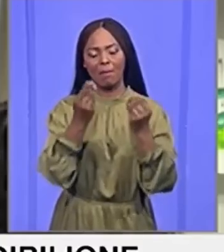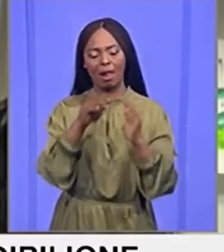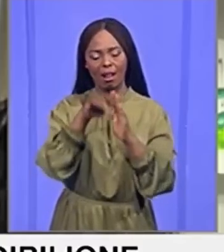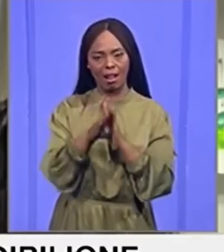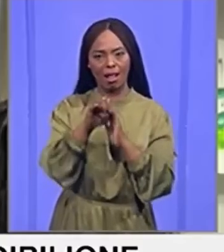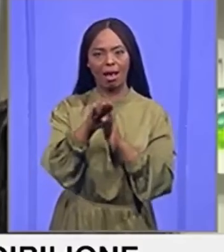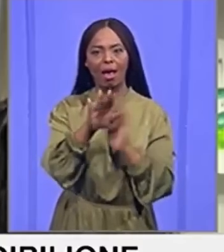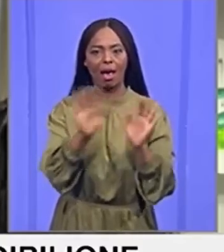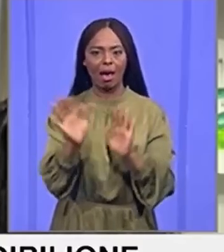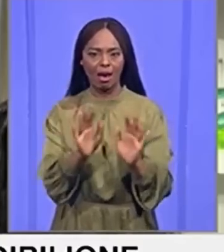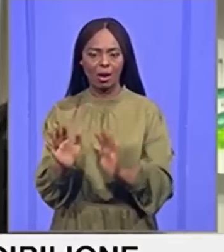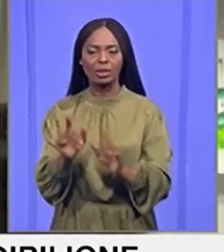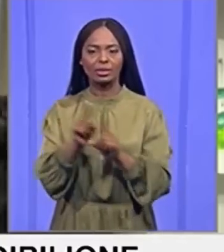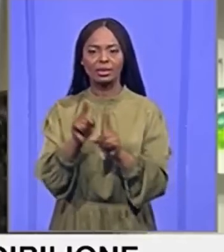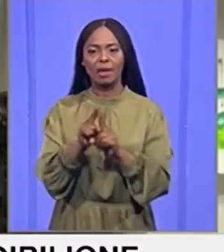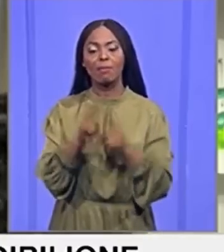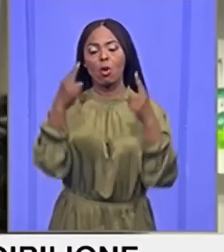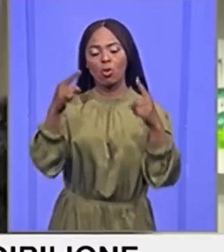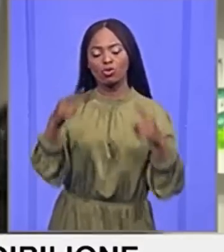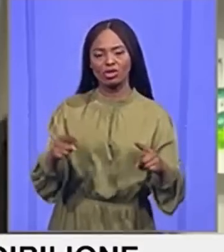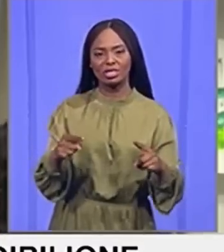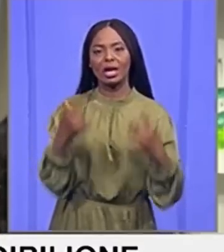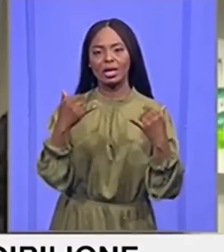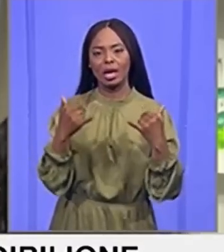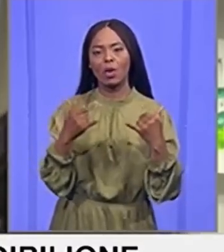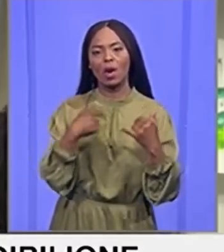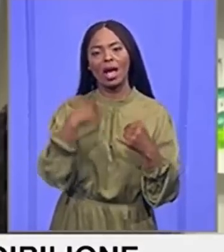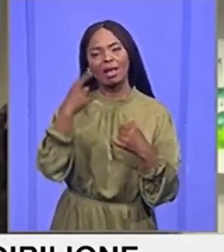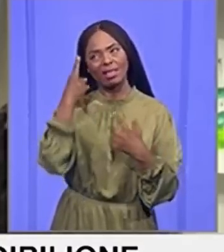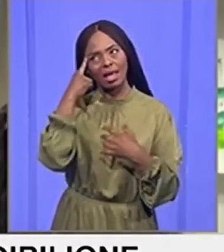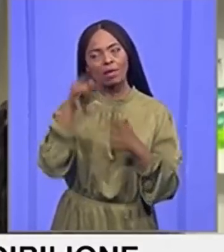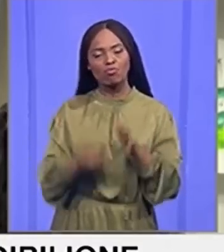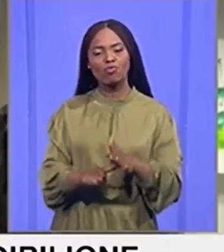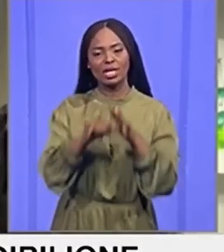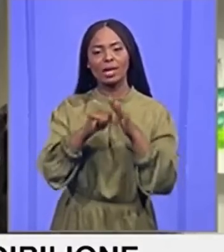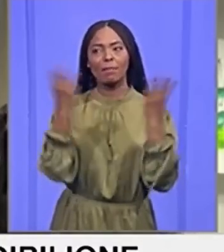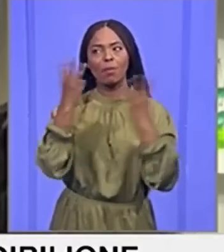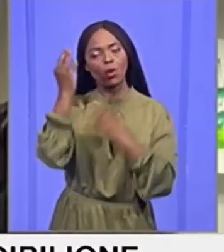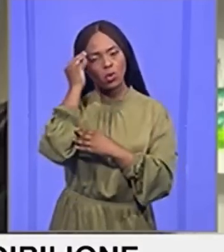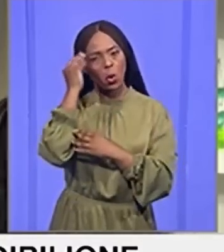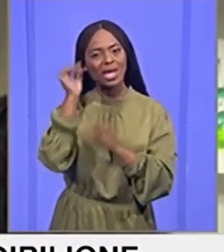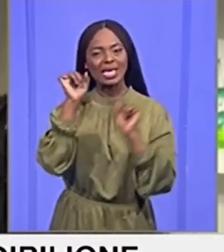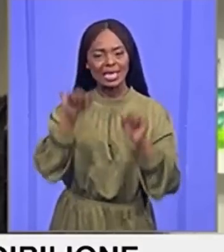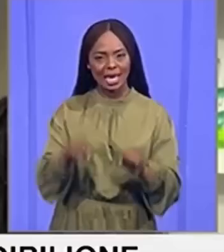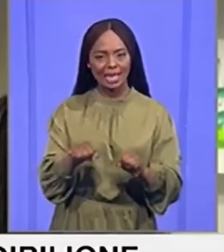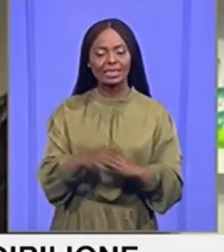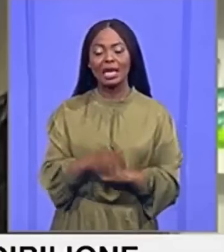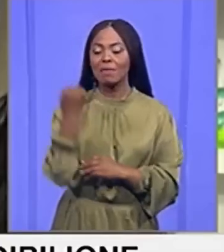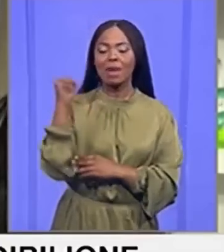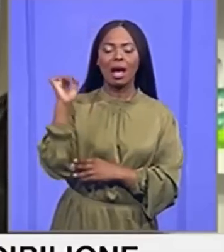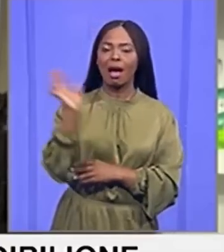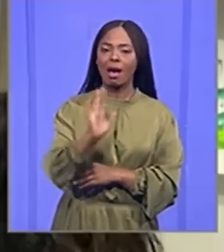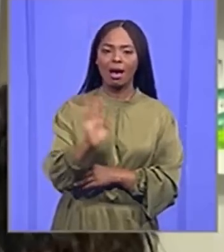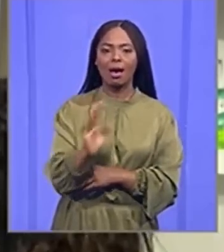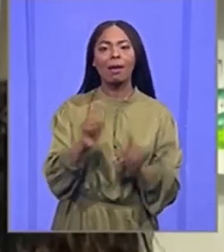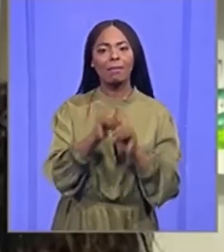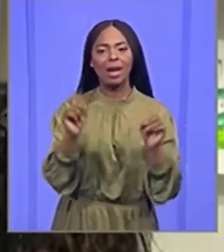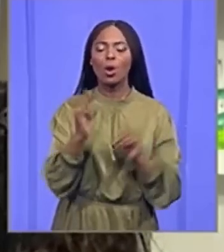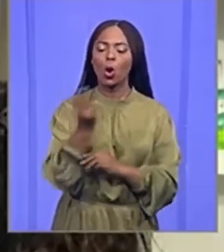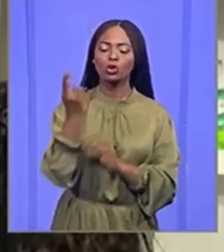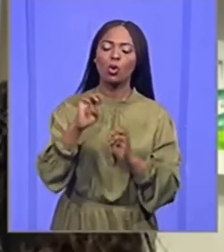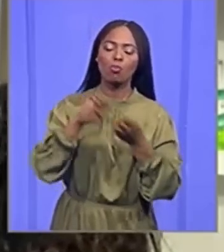findings of the Auditor General. And I think it's important that the public know about it. So we're not in denial. We are also, I don't think, in a crisis,